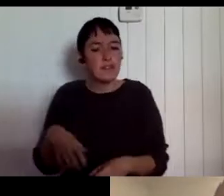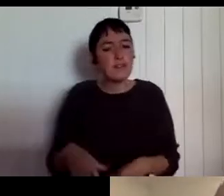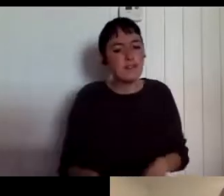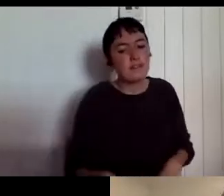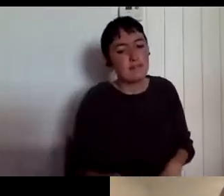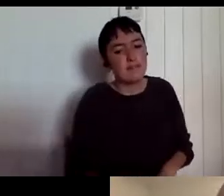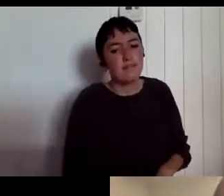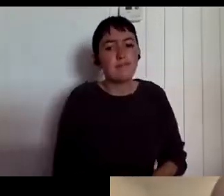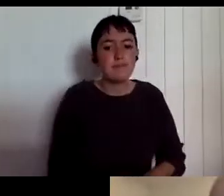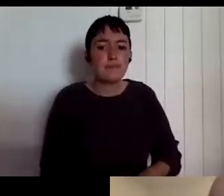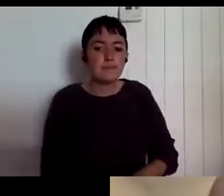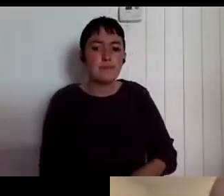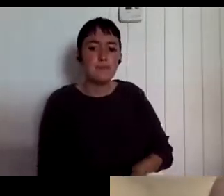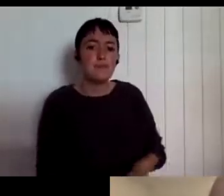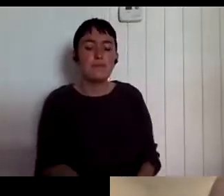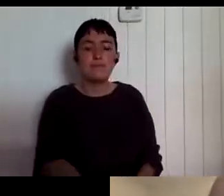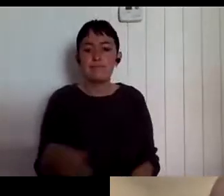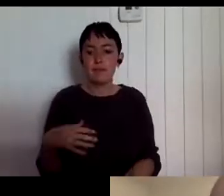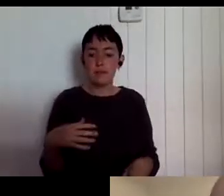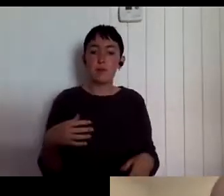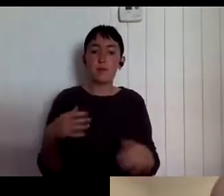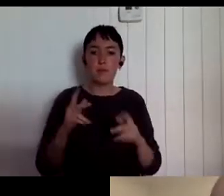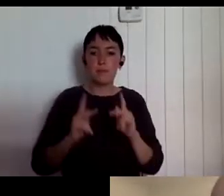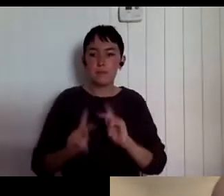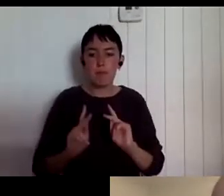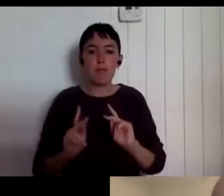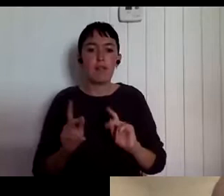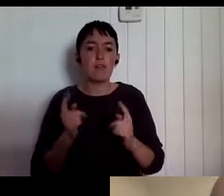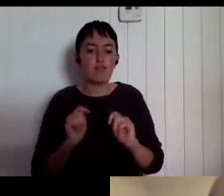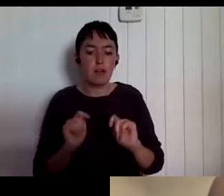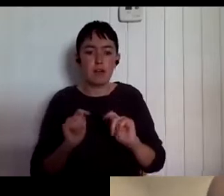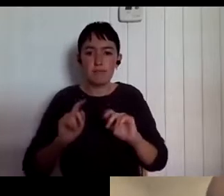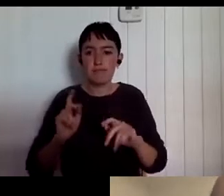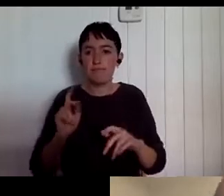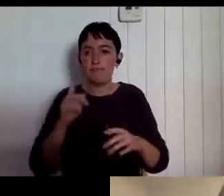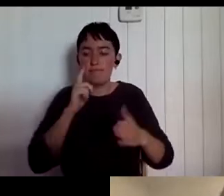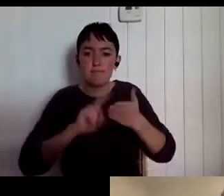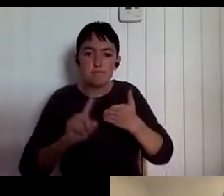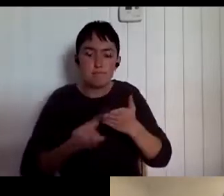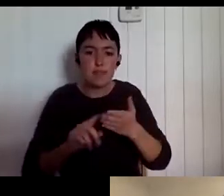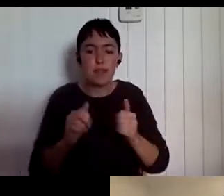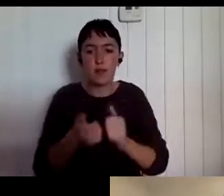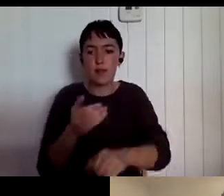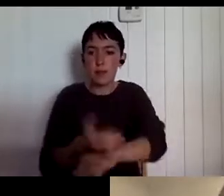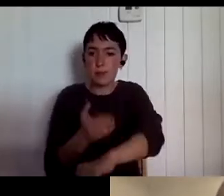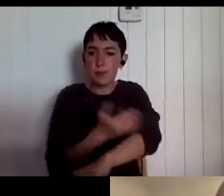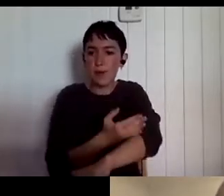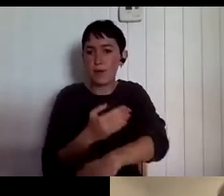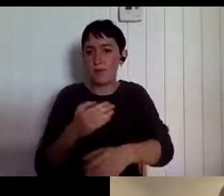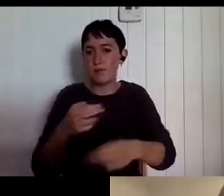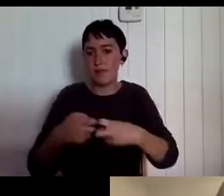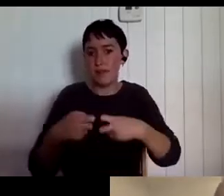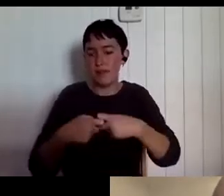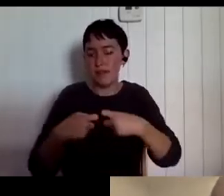There's constantly people doing more and more research on trying to find newer and better, you know, chemicals themselves to be able to make these batteries and various